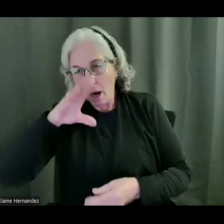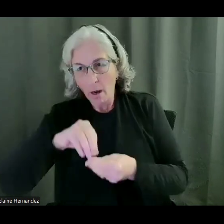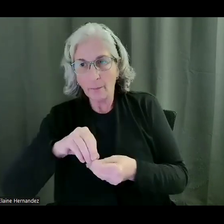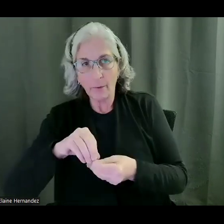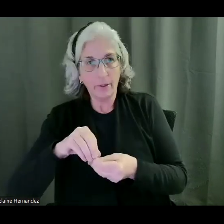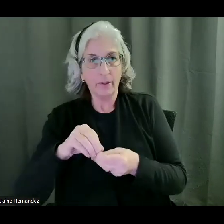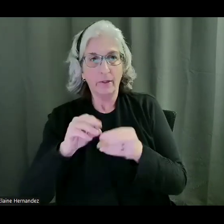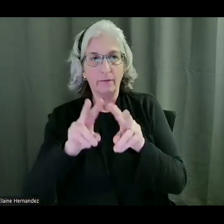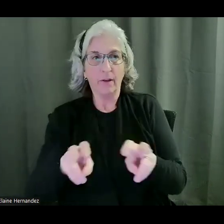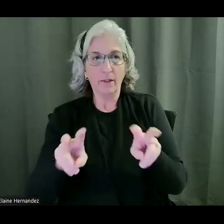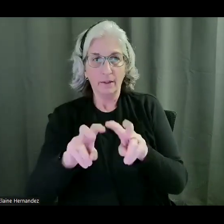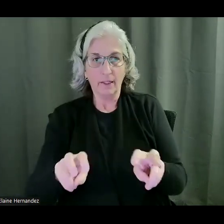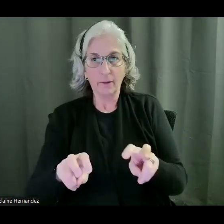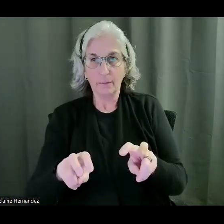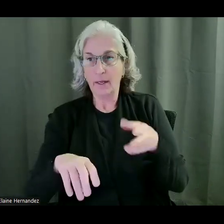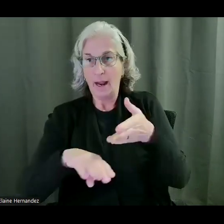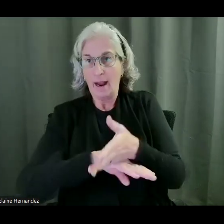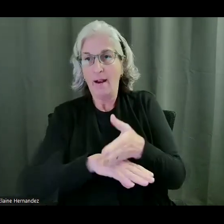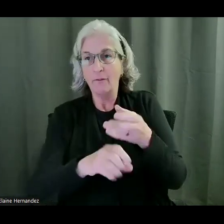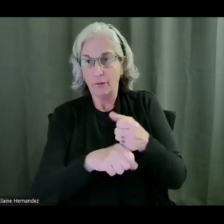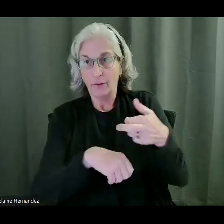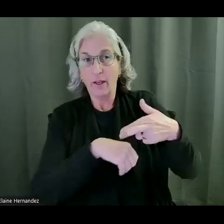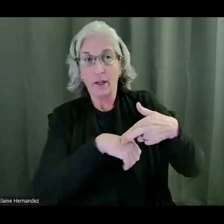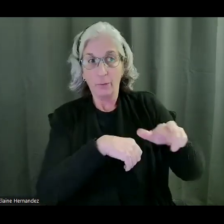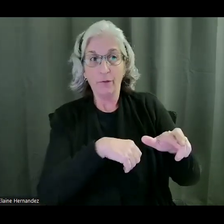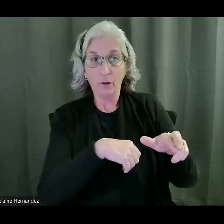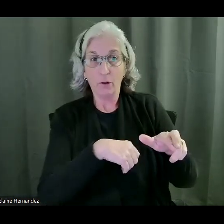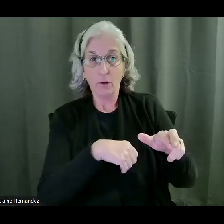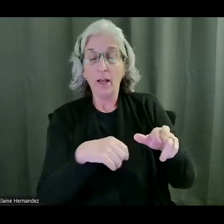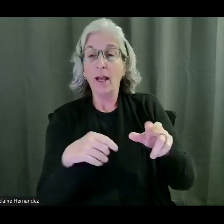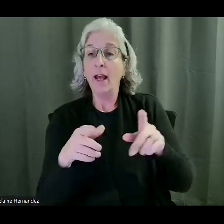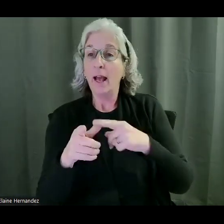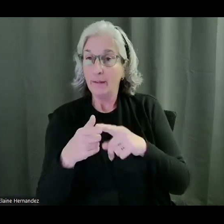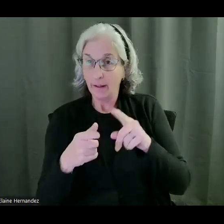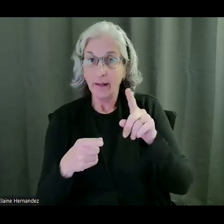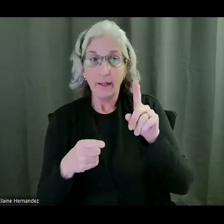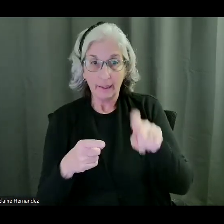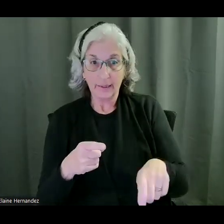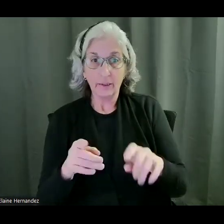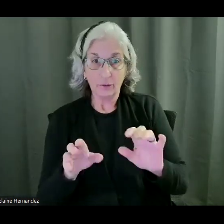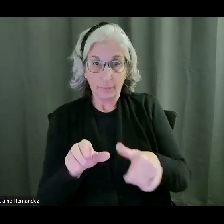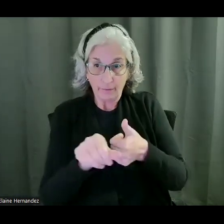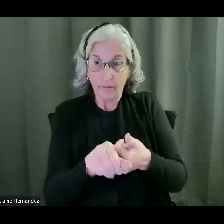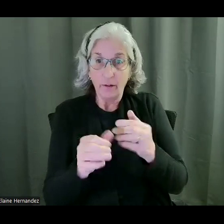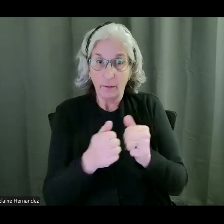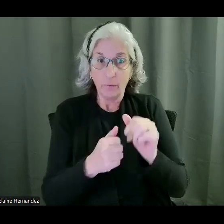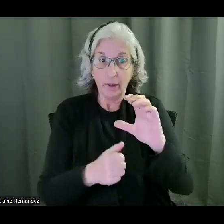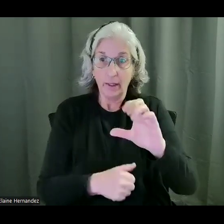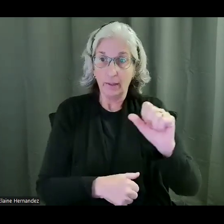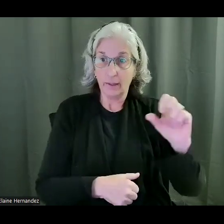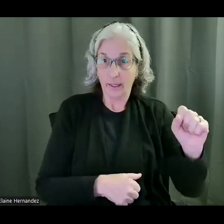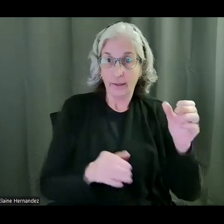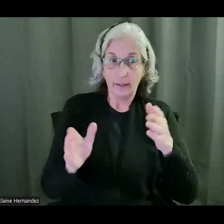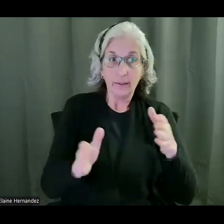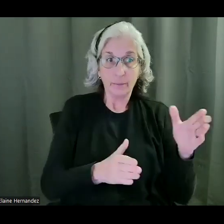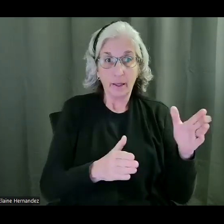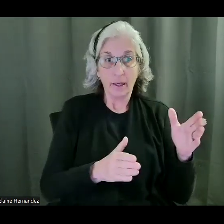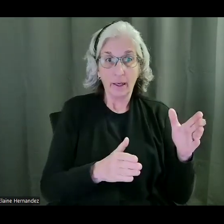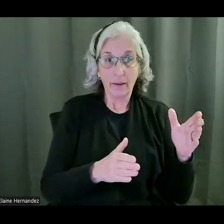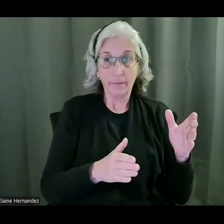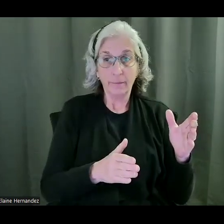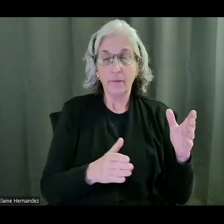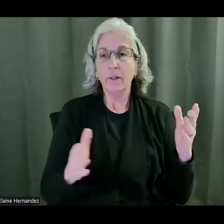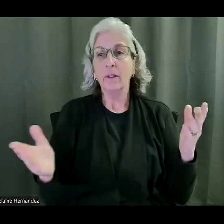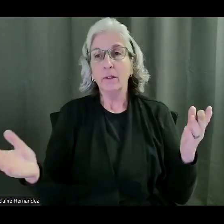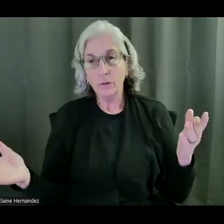services after they get the referral, and then also followed up by the CSS plan. So there are times in which